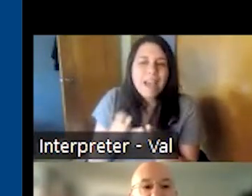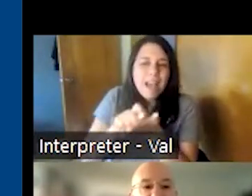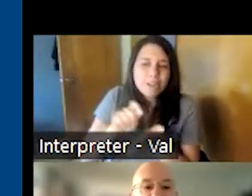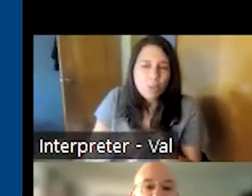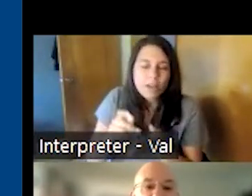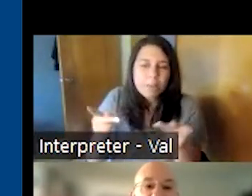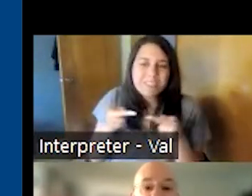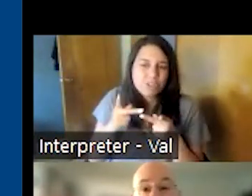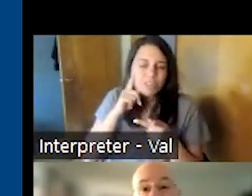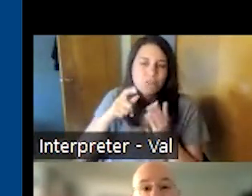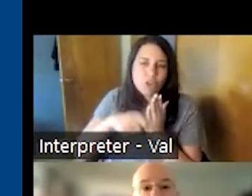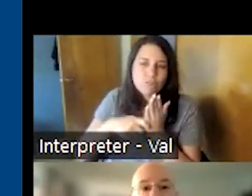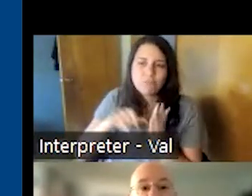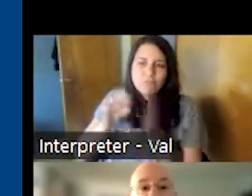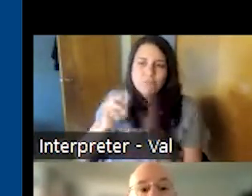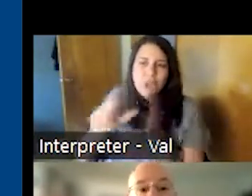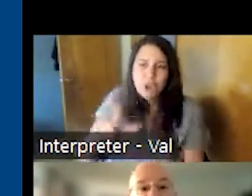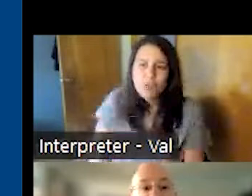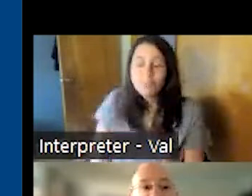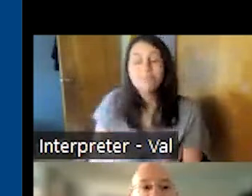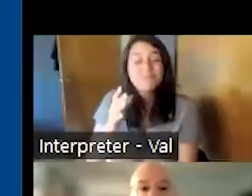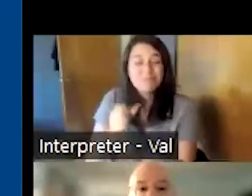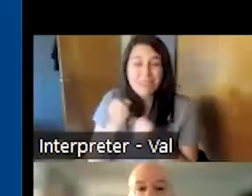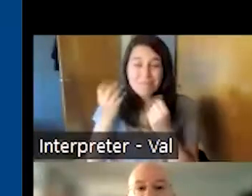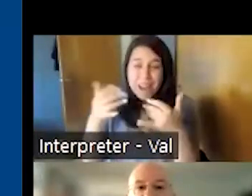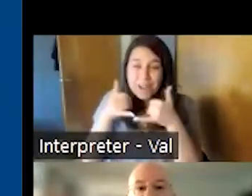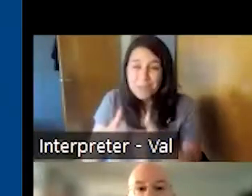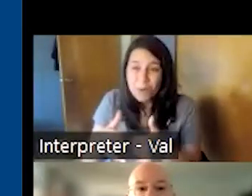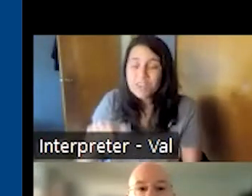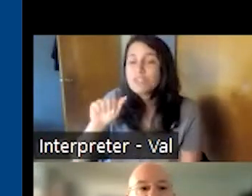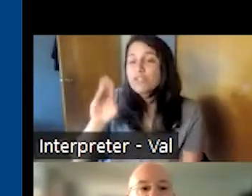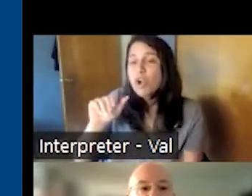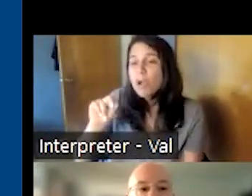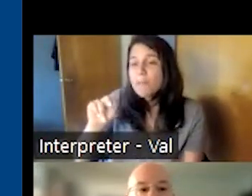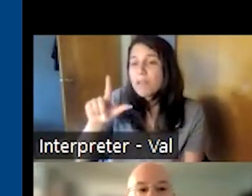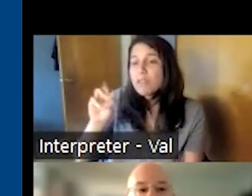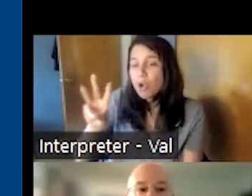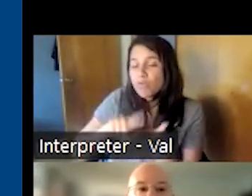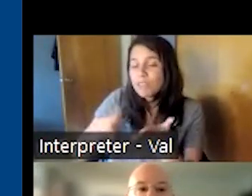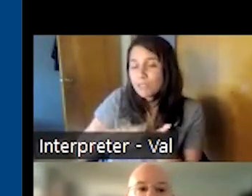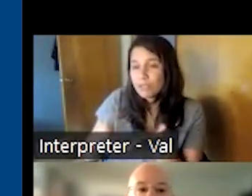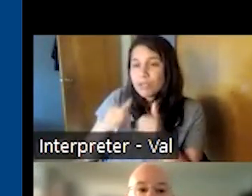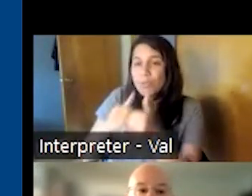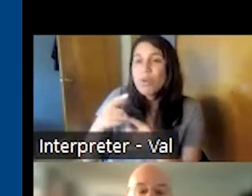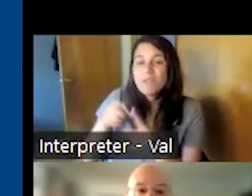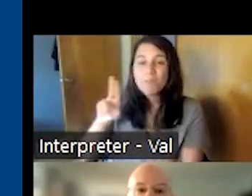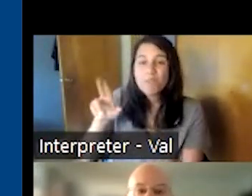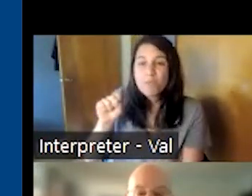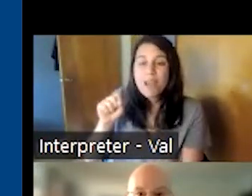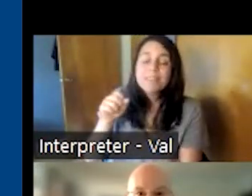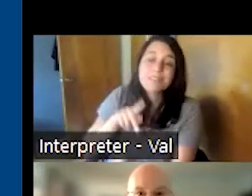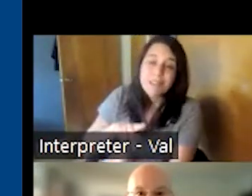Currently. Kim has also won many awards, including the Armin Loeb Research Award from the United States Psychiatric